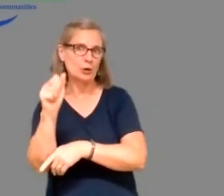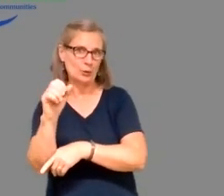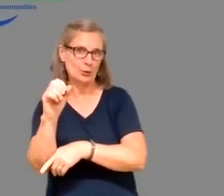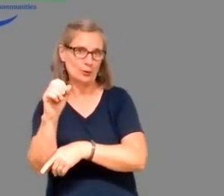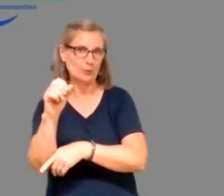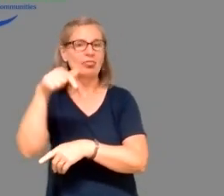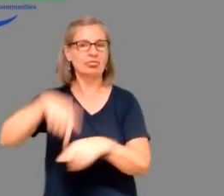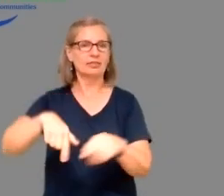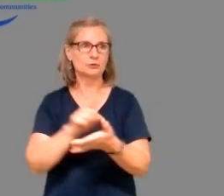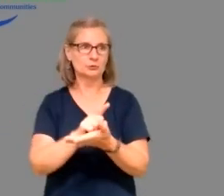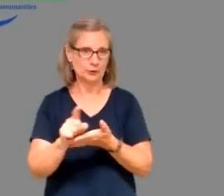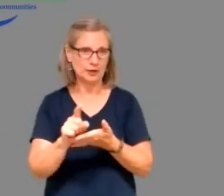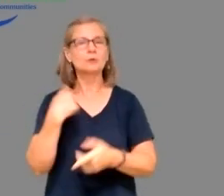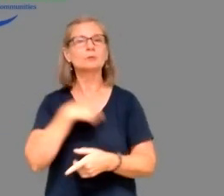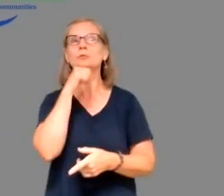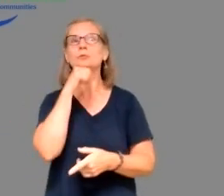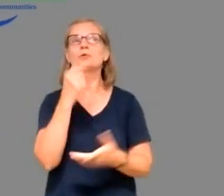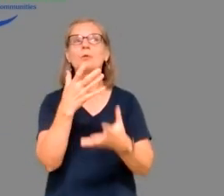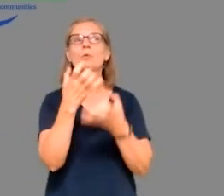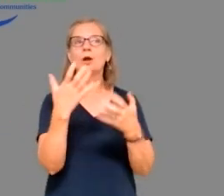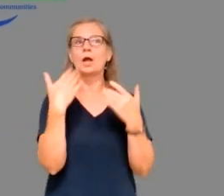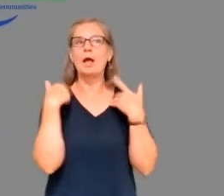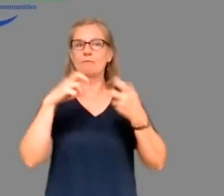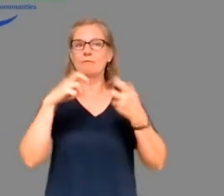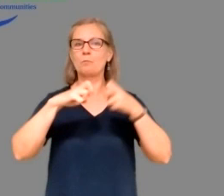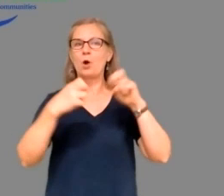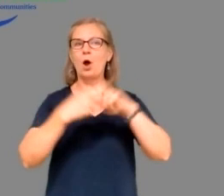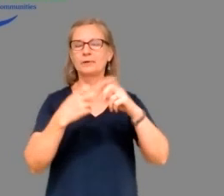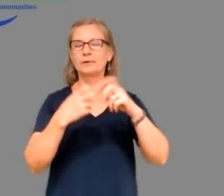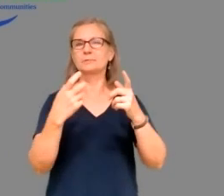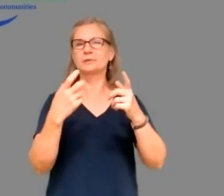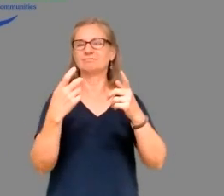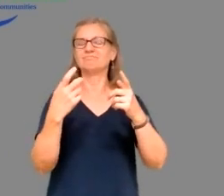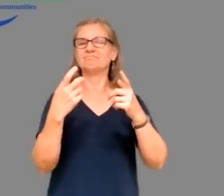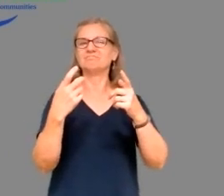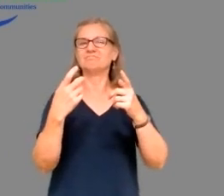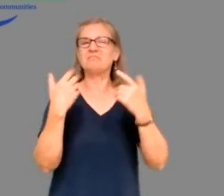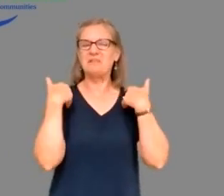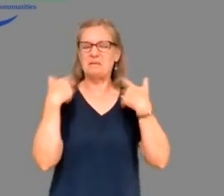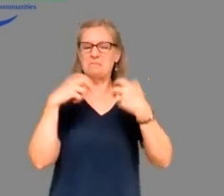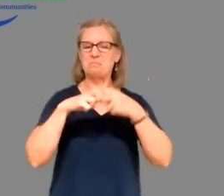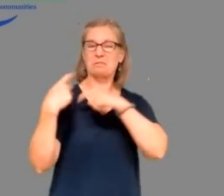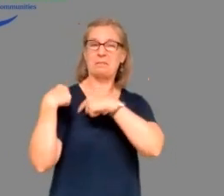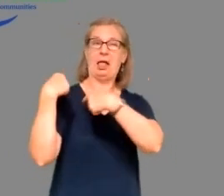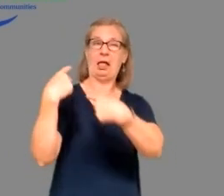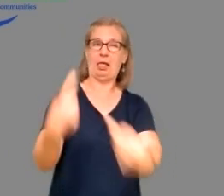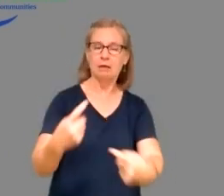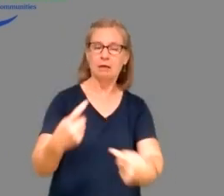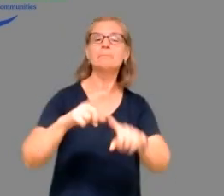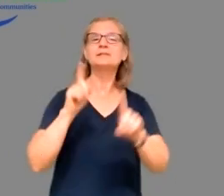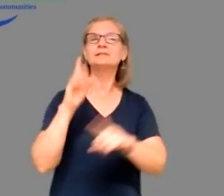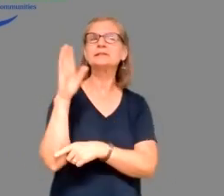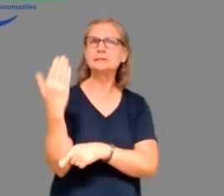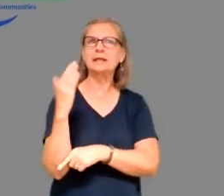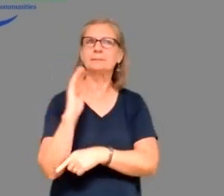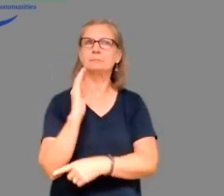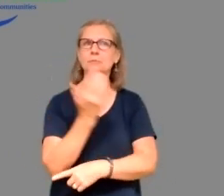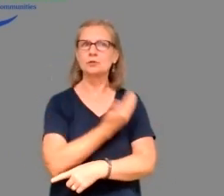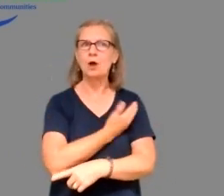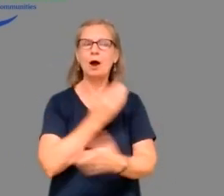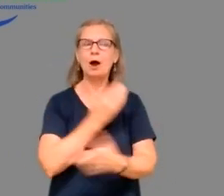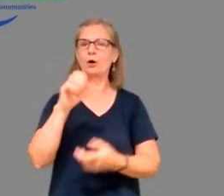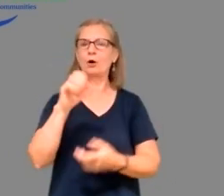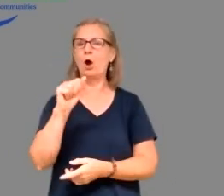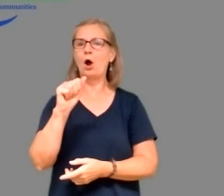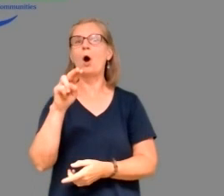we've had all of the other weeks. So our audio should be good, and hopefully we don't have any problems